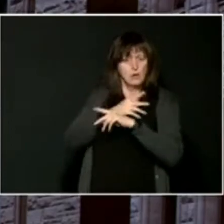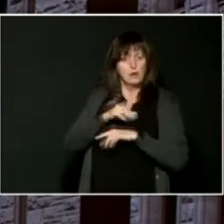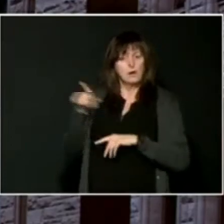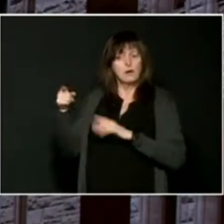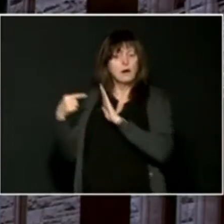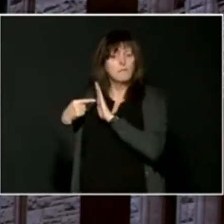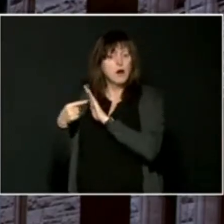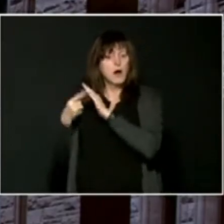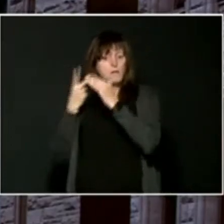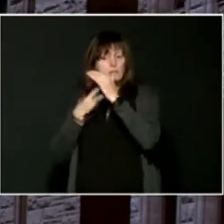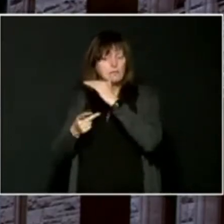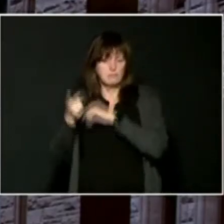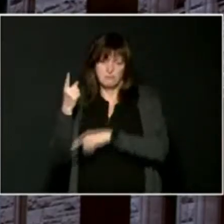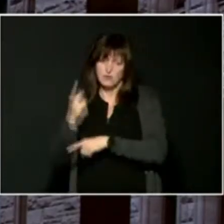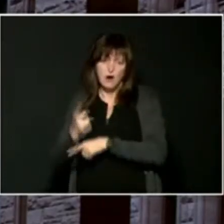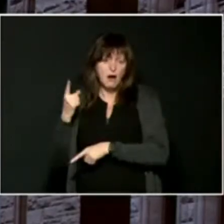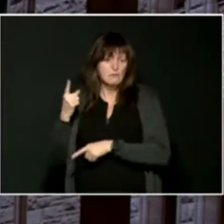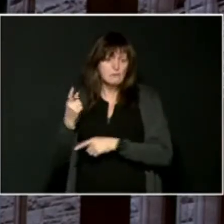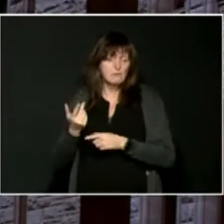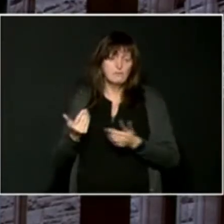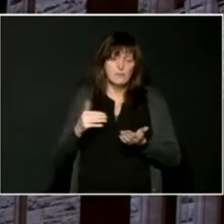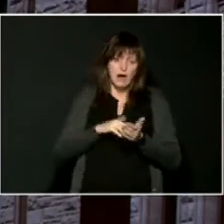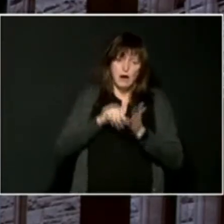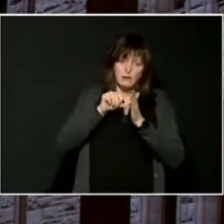Dr. Brown has shown the graphs, are starting to